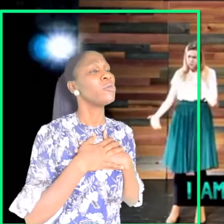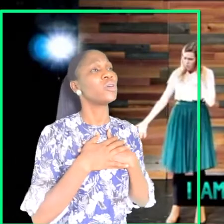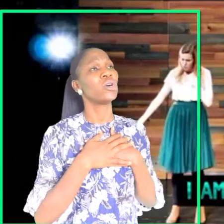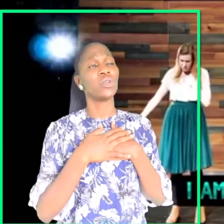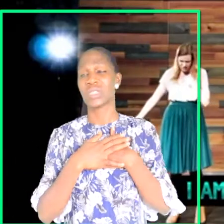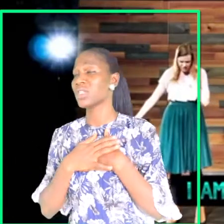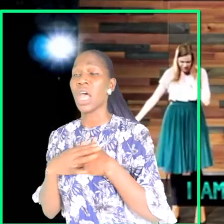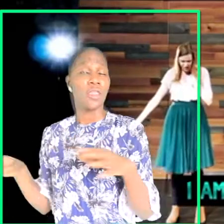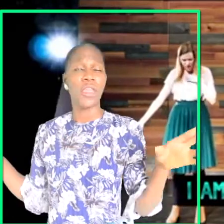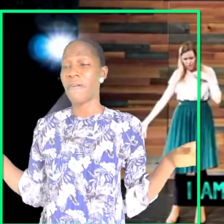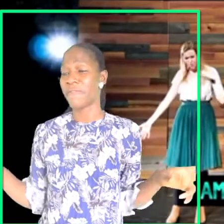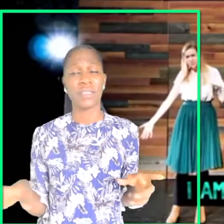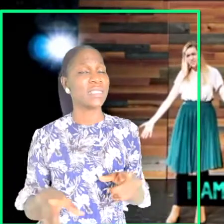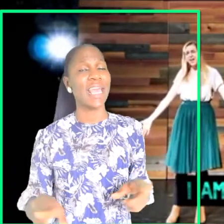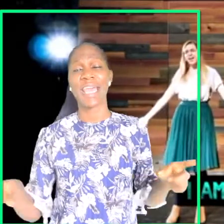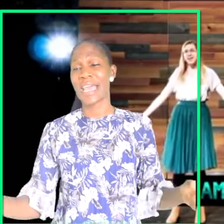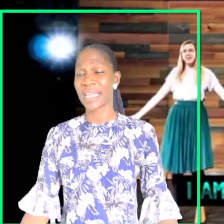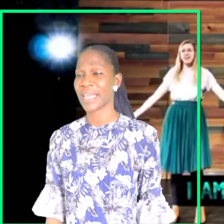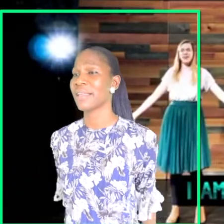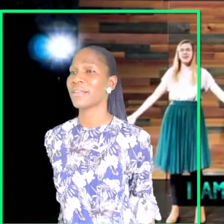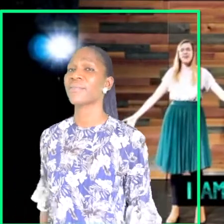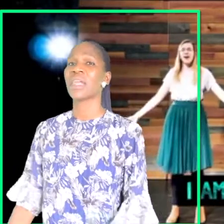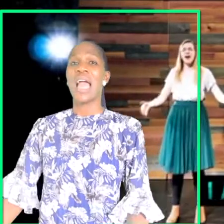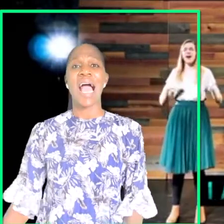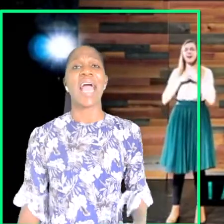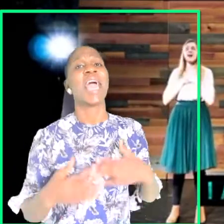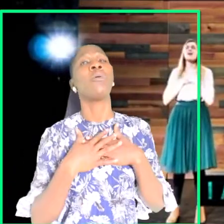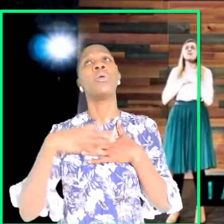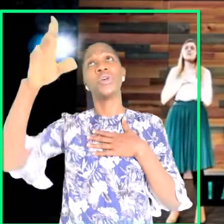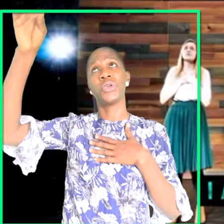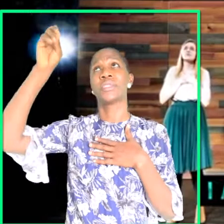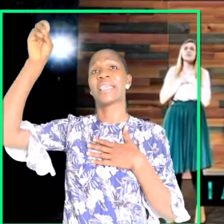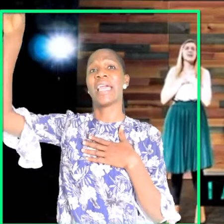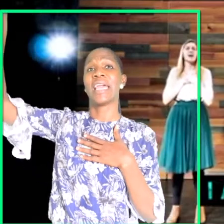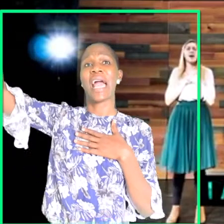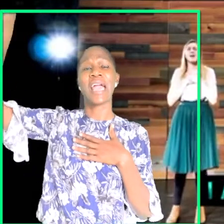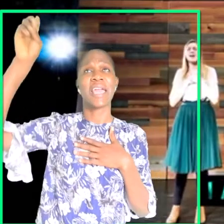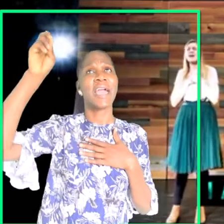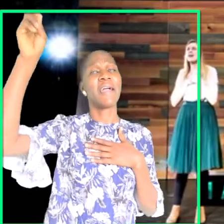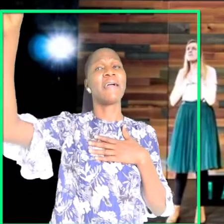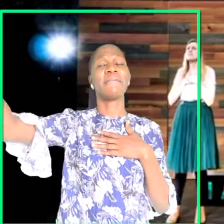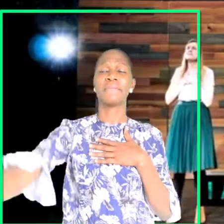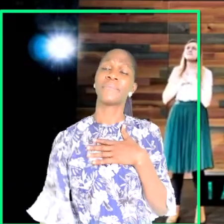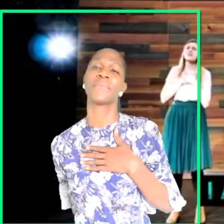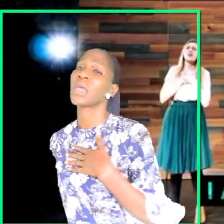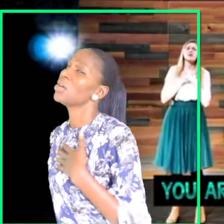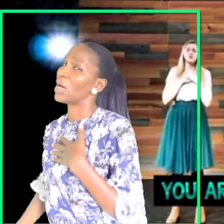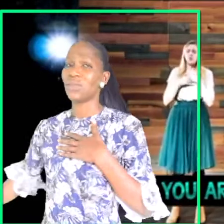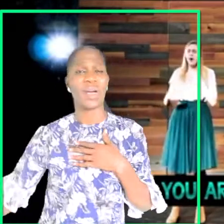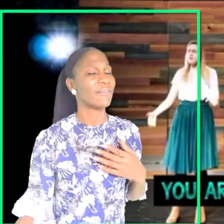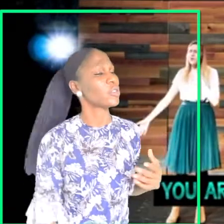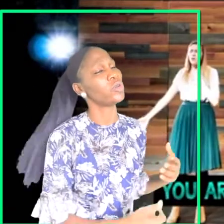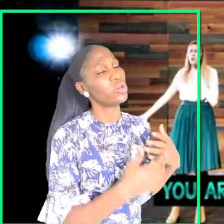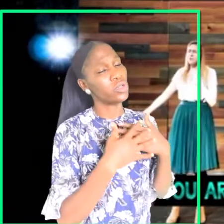am chosen, not forsaken. I am who you say I am.